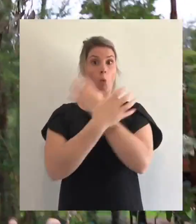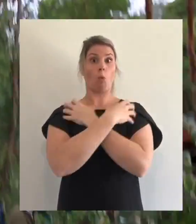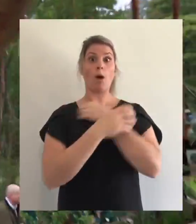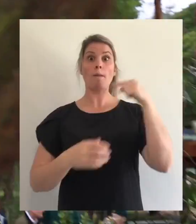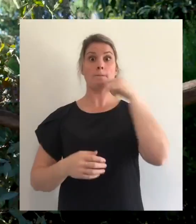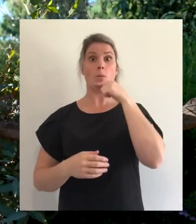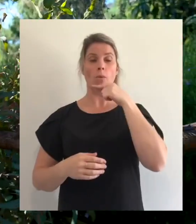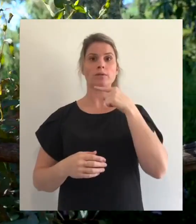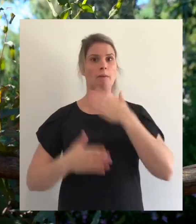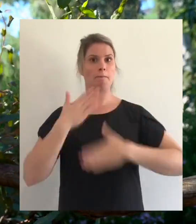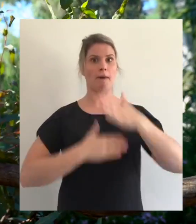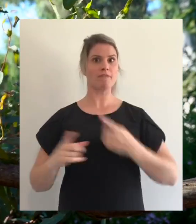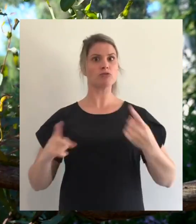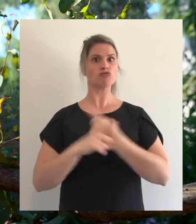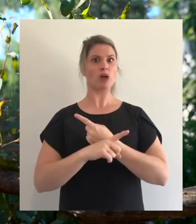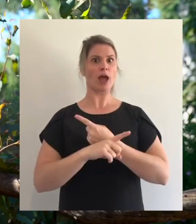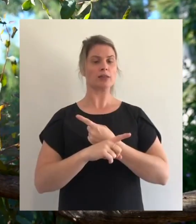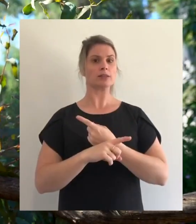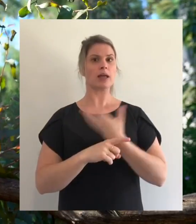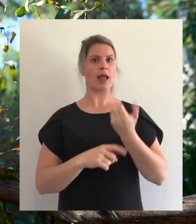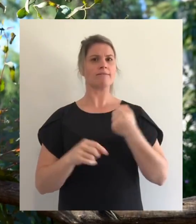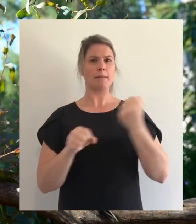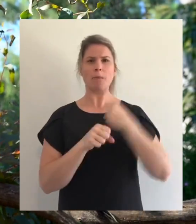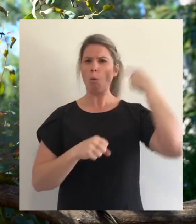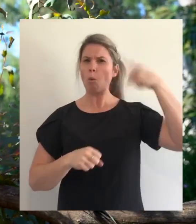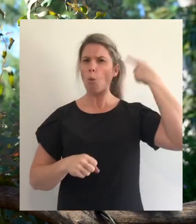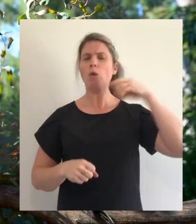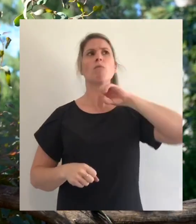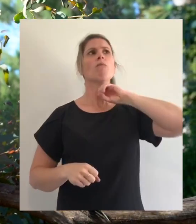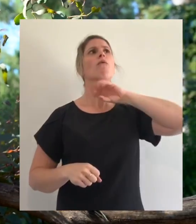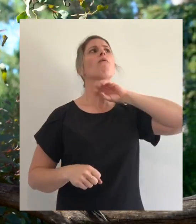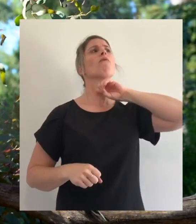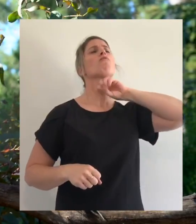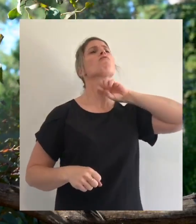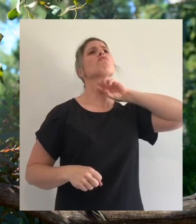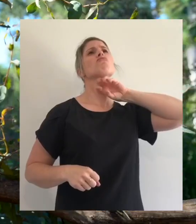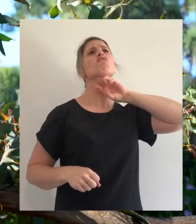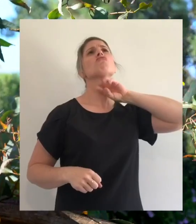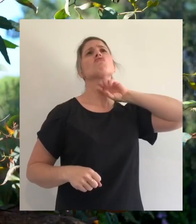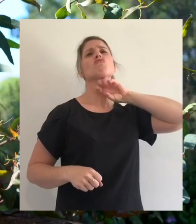quite a lot. So for anybody who has never heard a Koala Bellow before, definitely check that out.